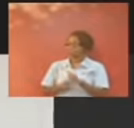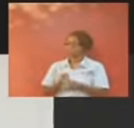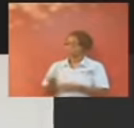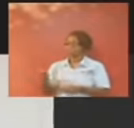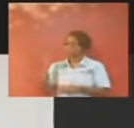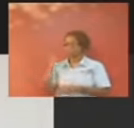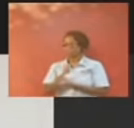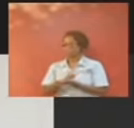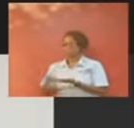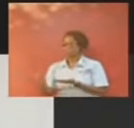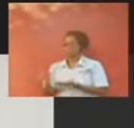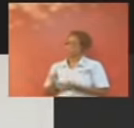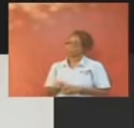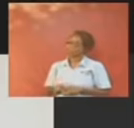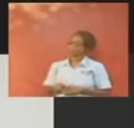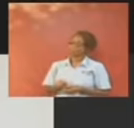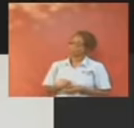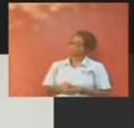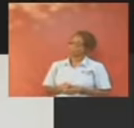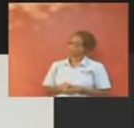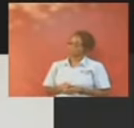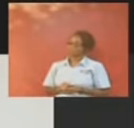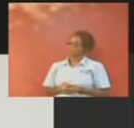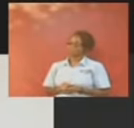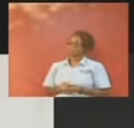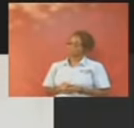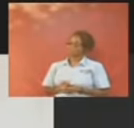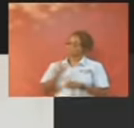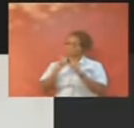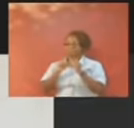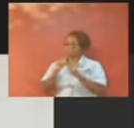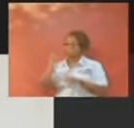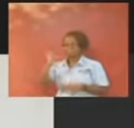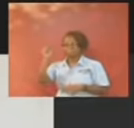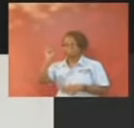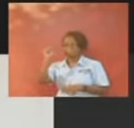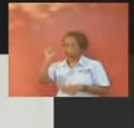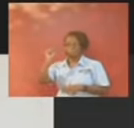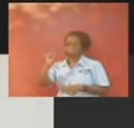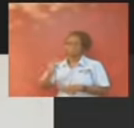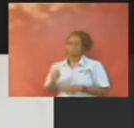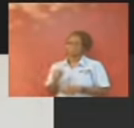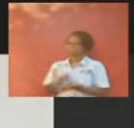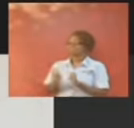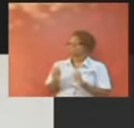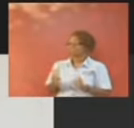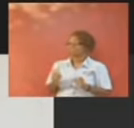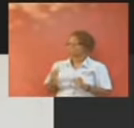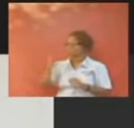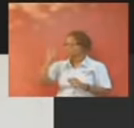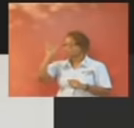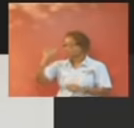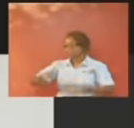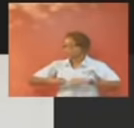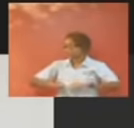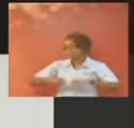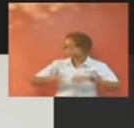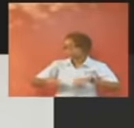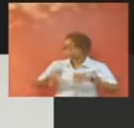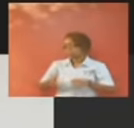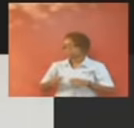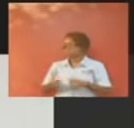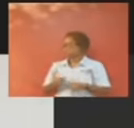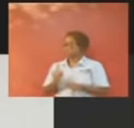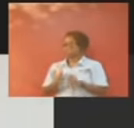forwarded a report on the Arima Racing Club and their reopening strategy. Has there been any